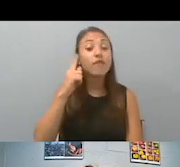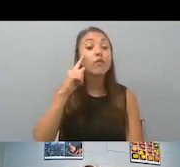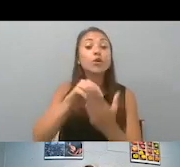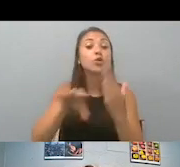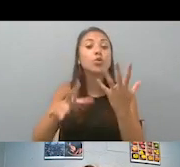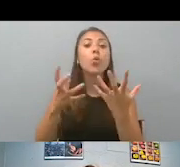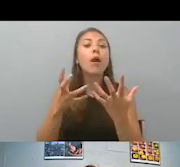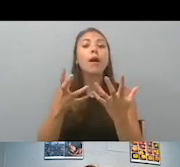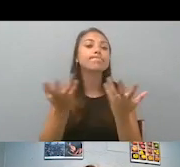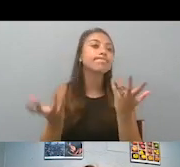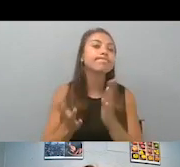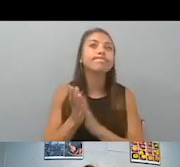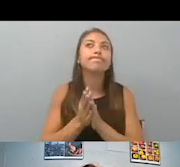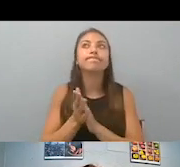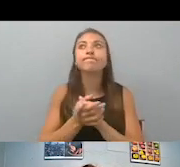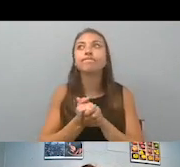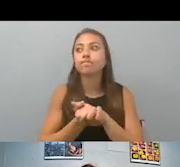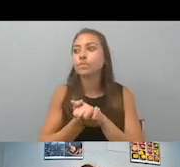to understand the